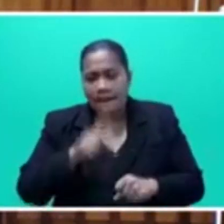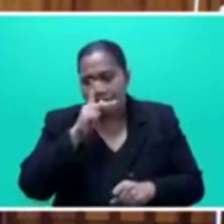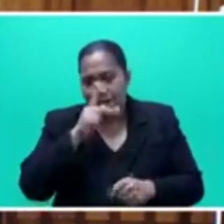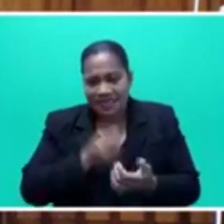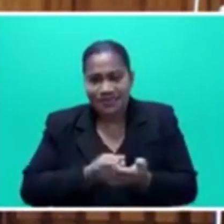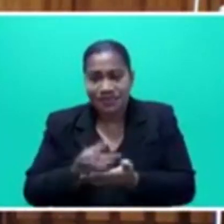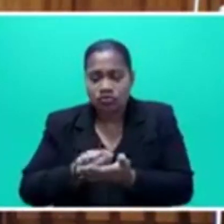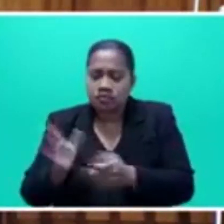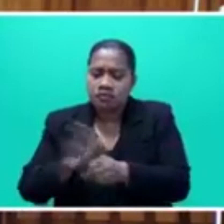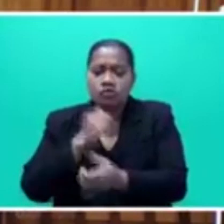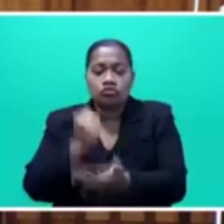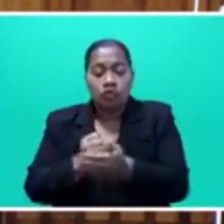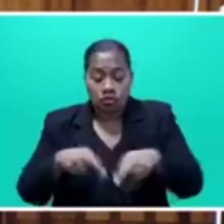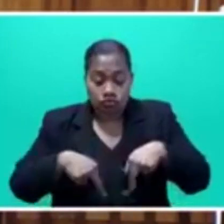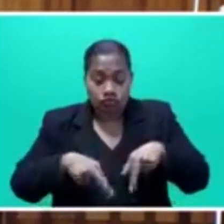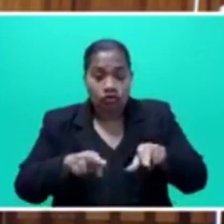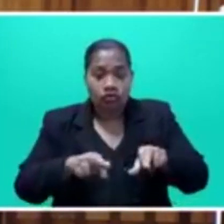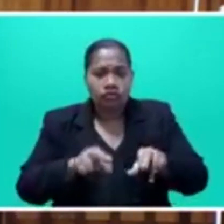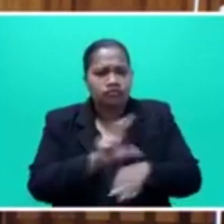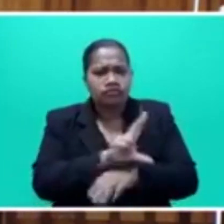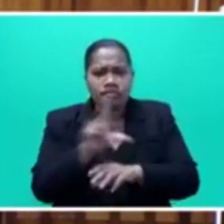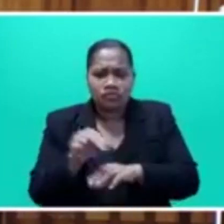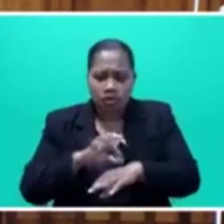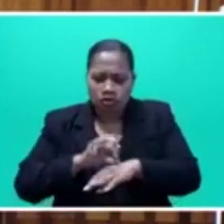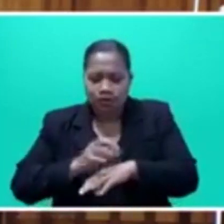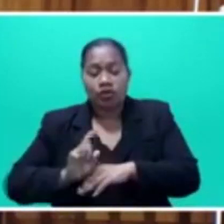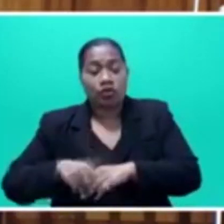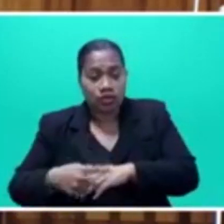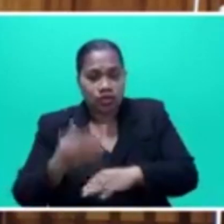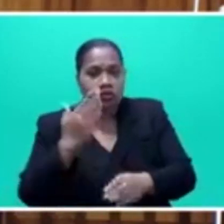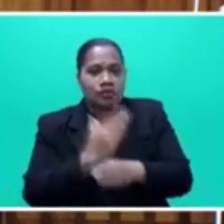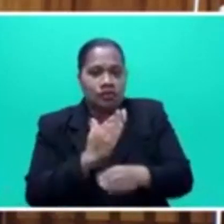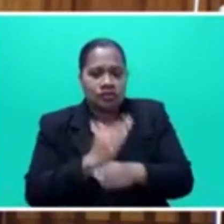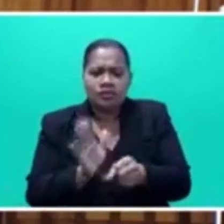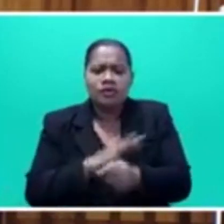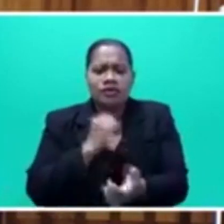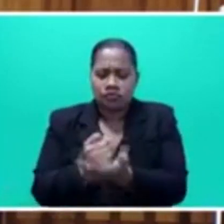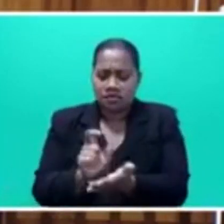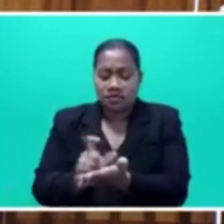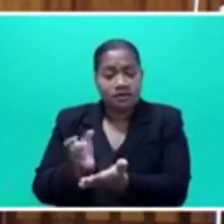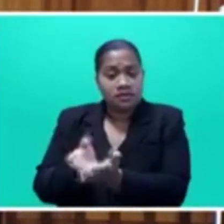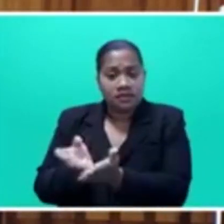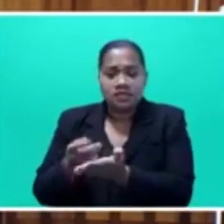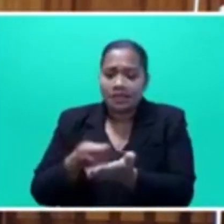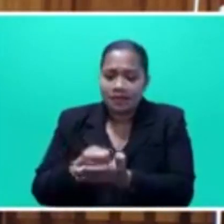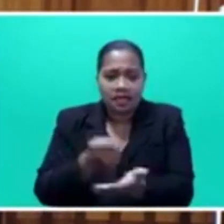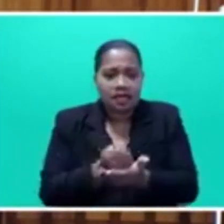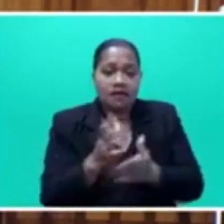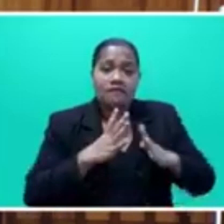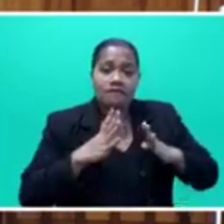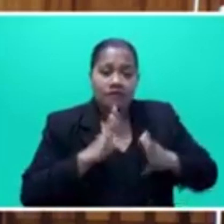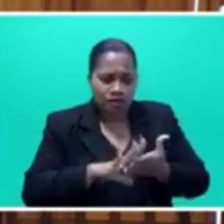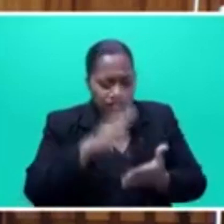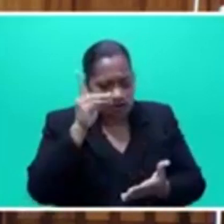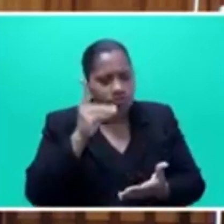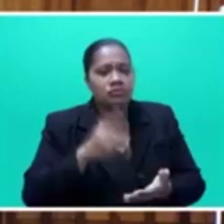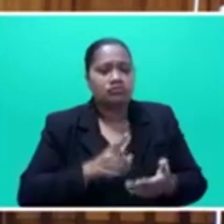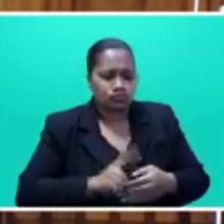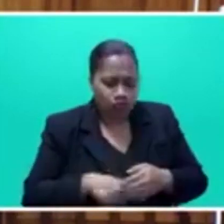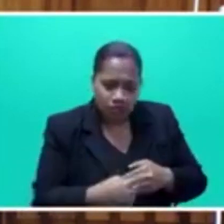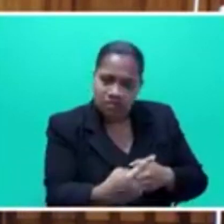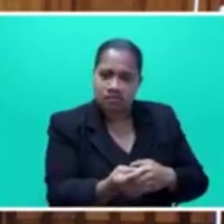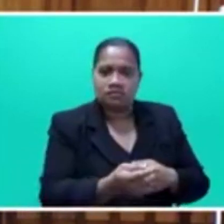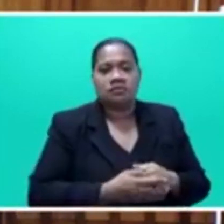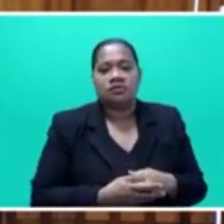roads, bridges, hospitals continue to run, to ensure civil servants are paid, to ensure that free education continues, to ensure that we continue to